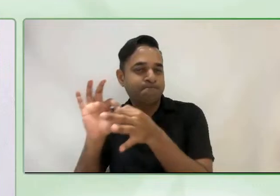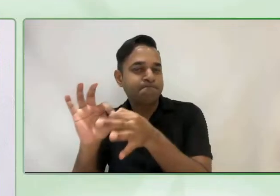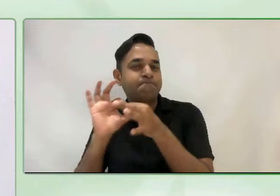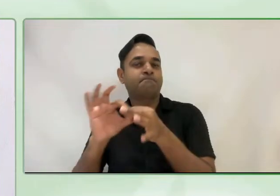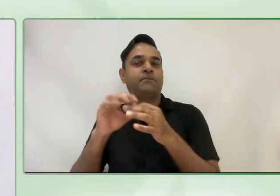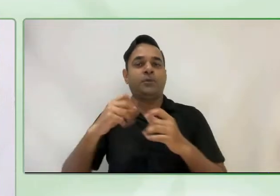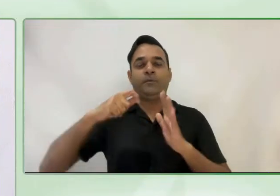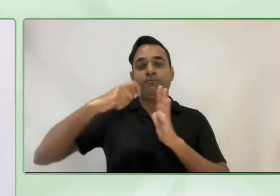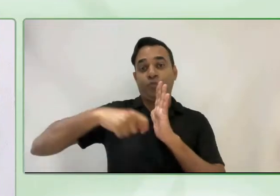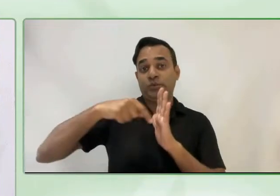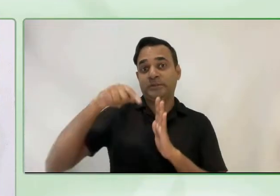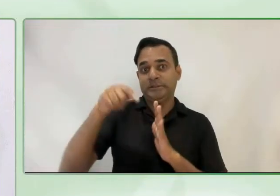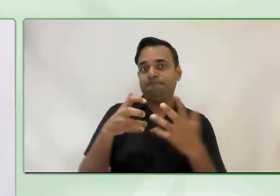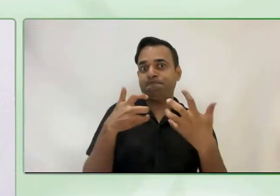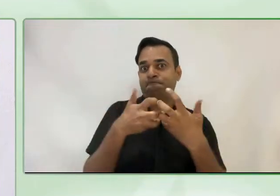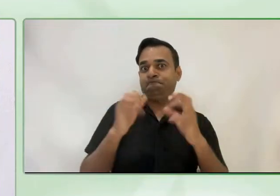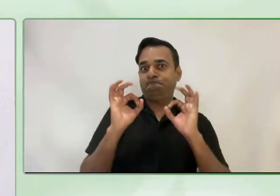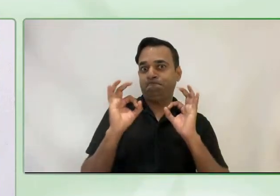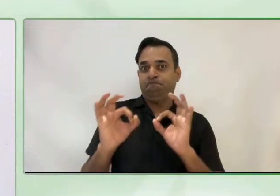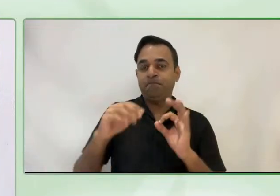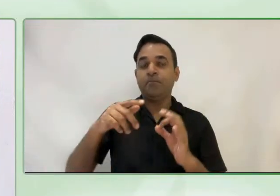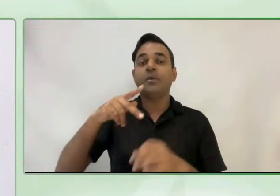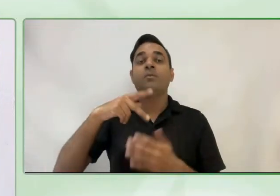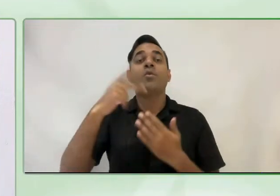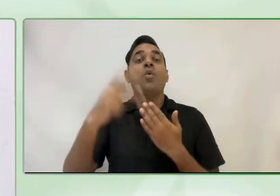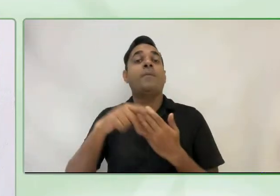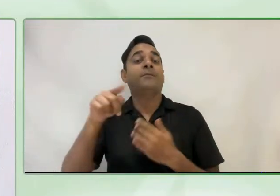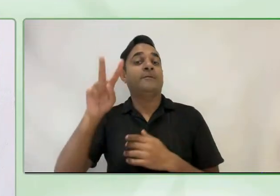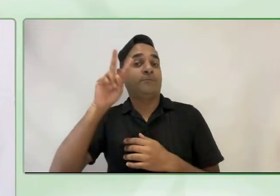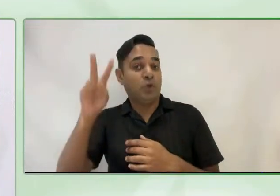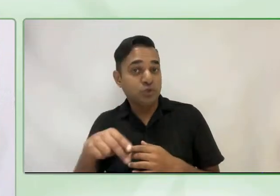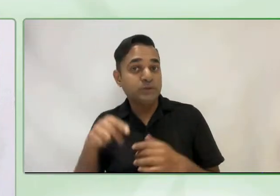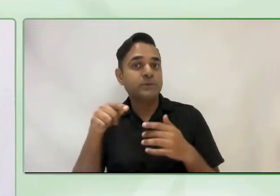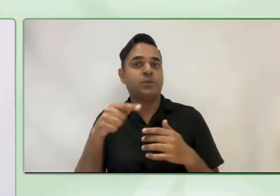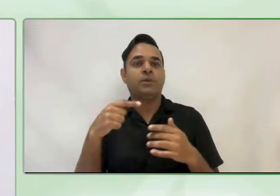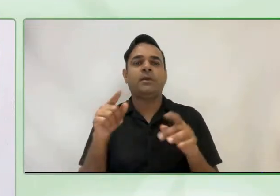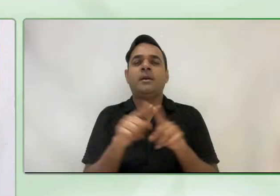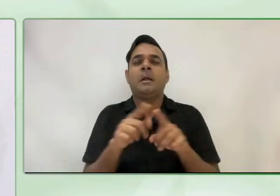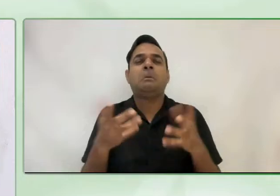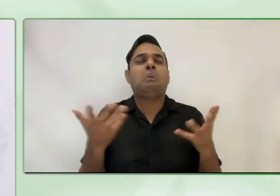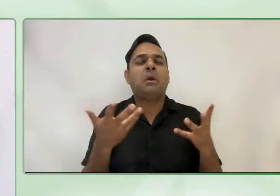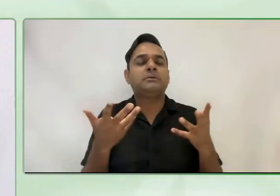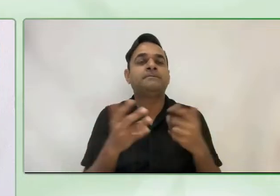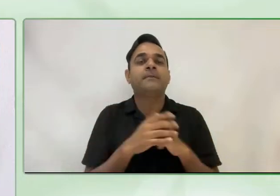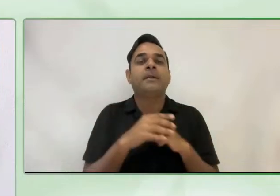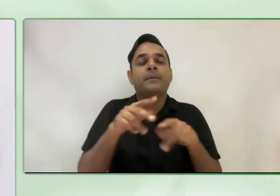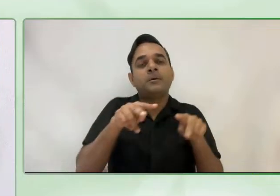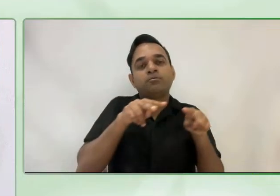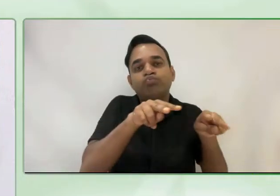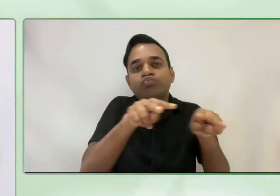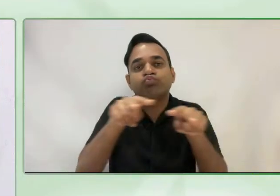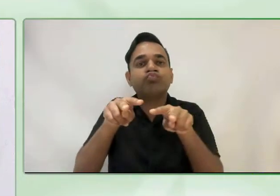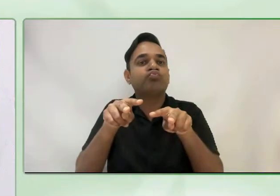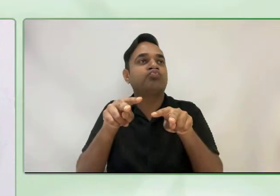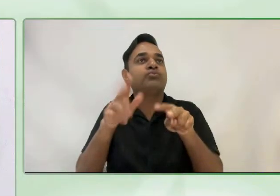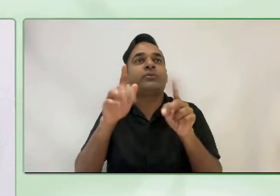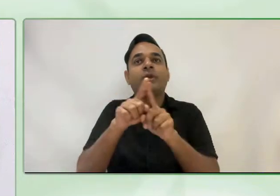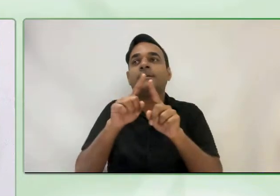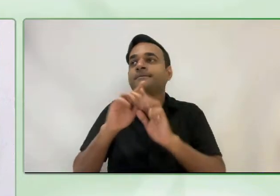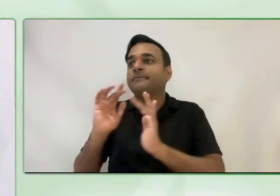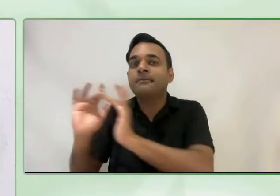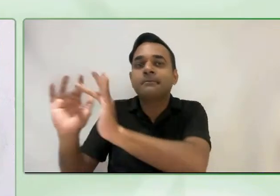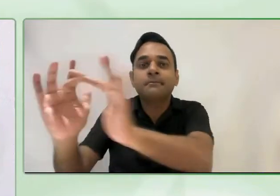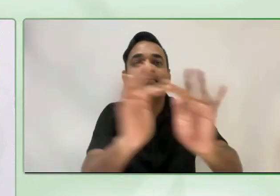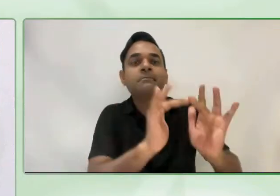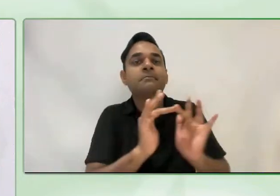foster the networking between companies, research organizations, and organizations